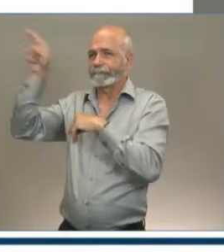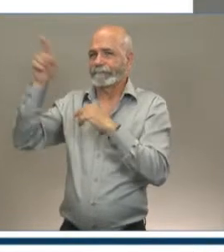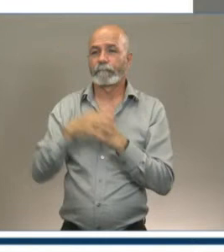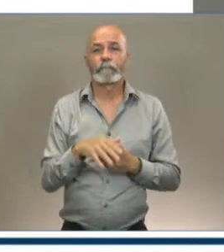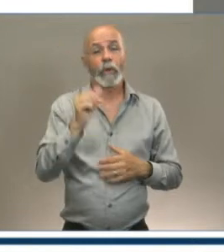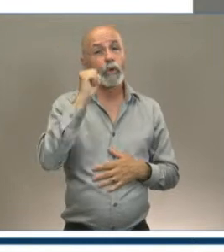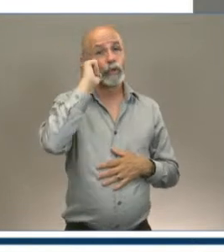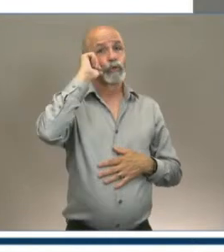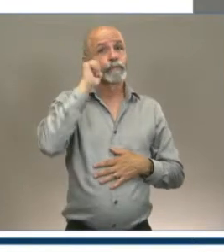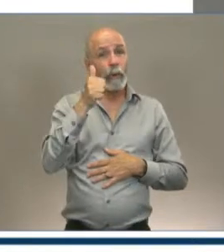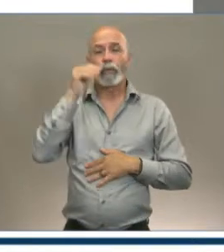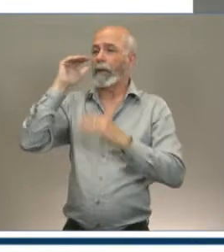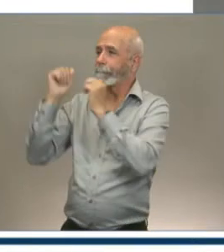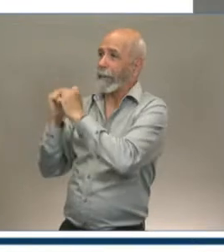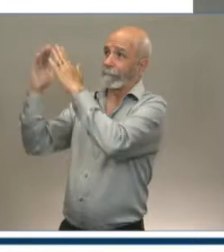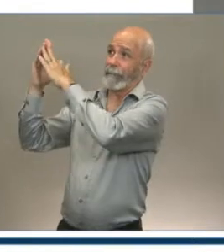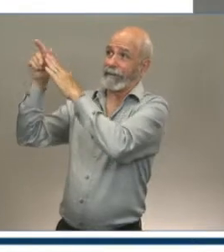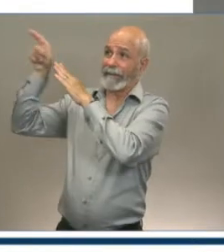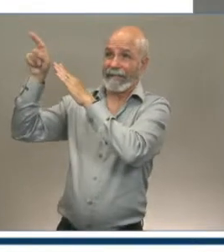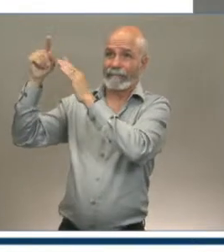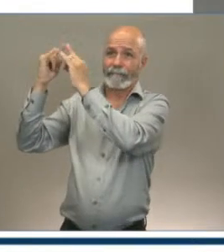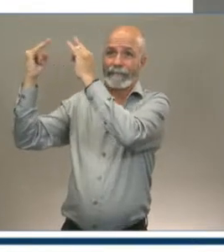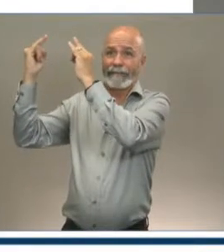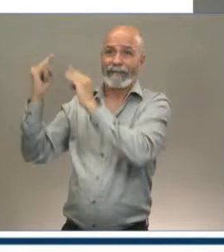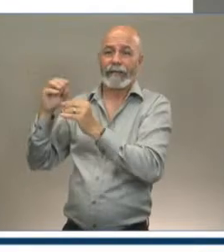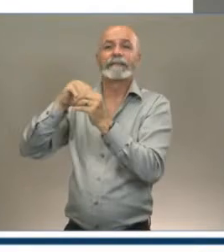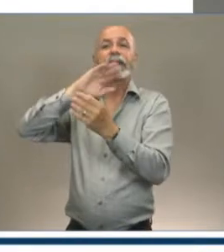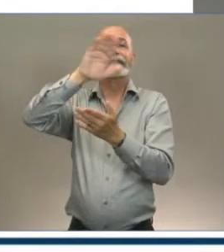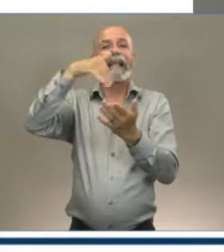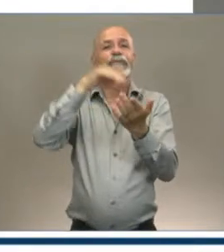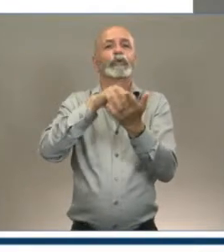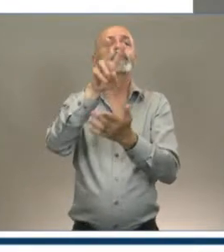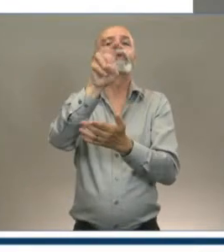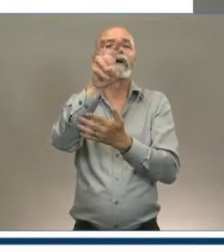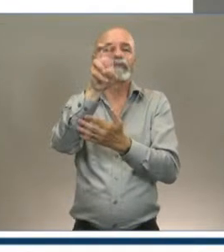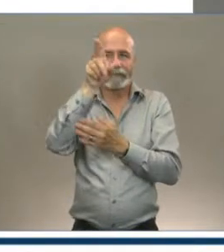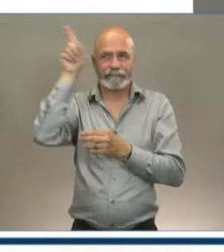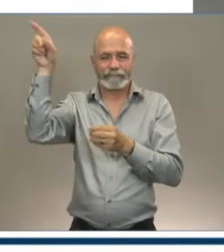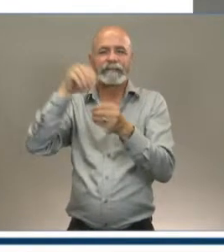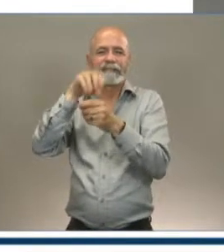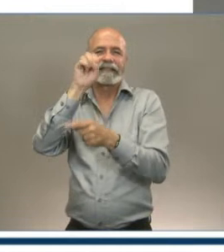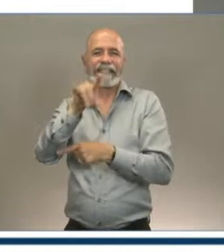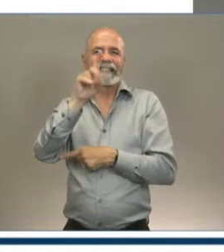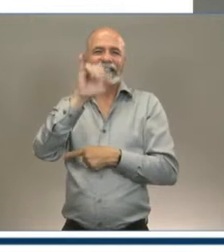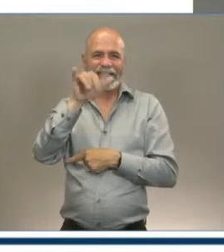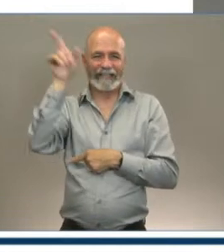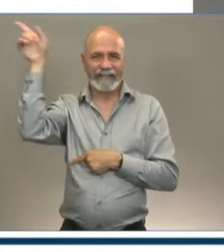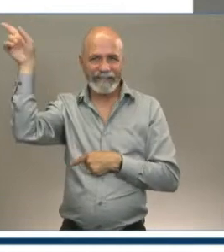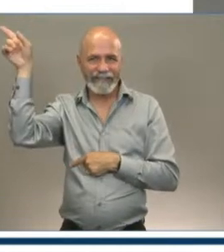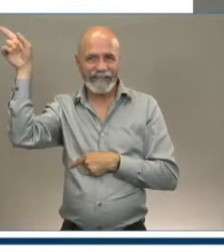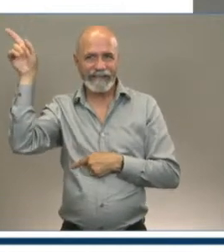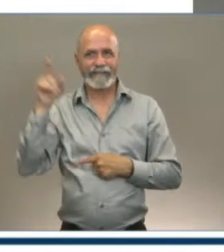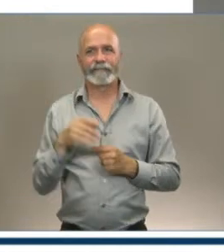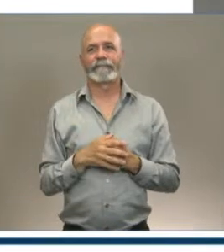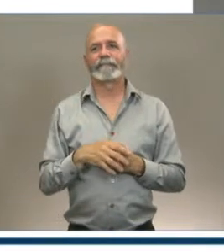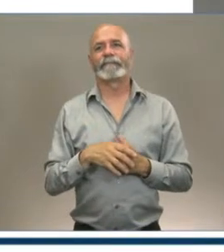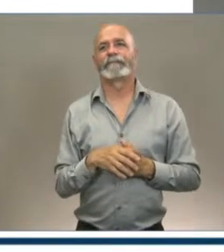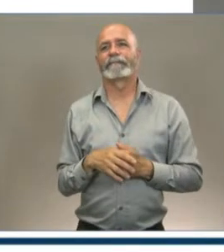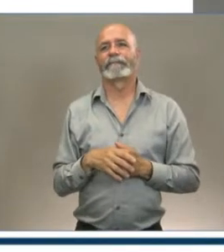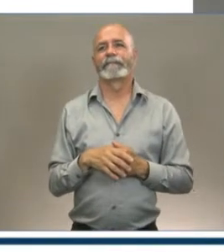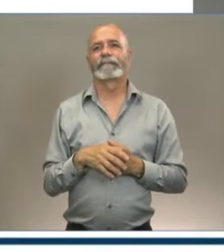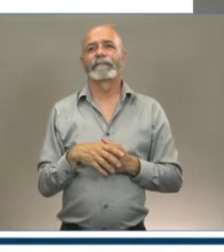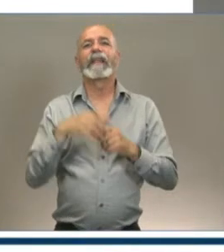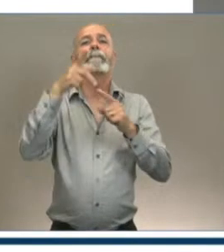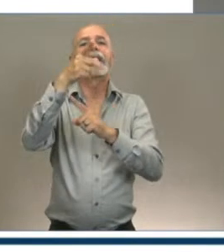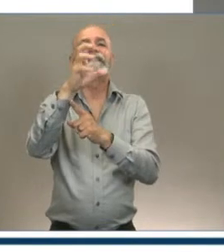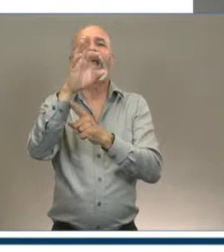pop-up testing at the Center 200. The Primary Assessment Center on Grand Lake Road continues